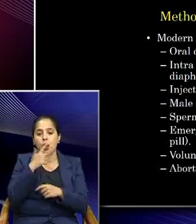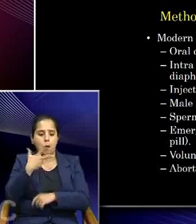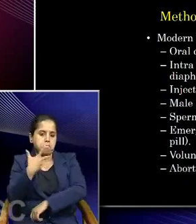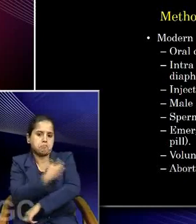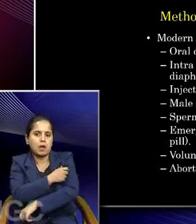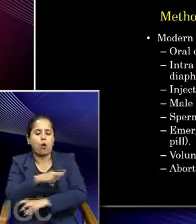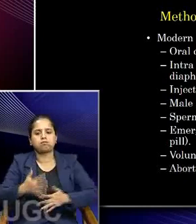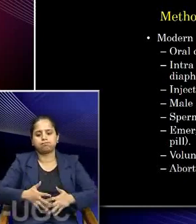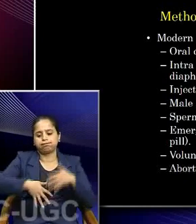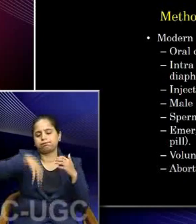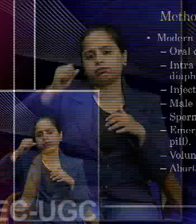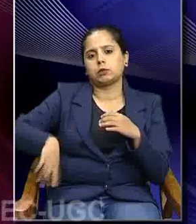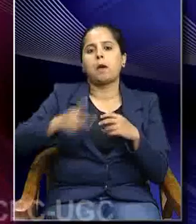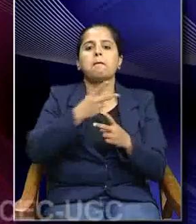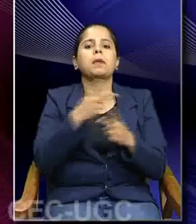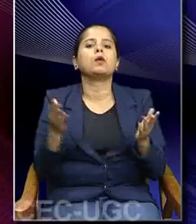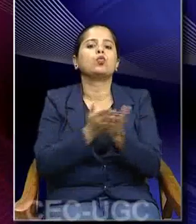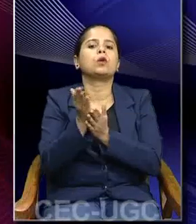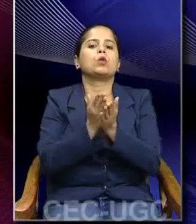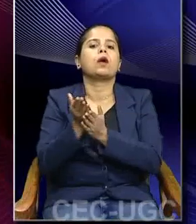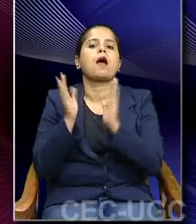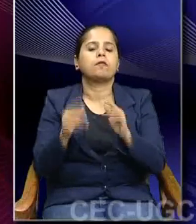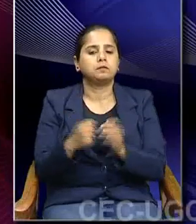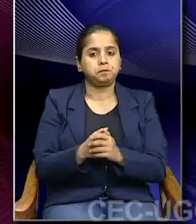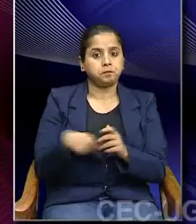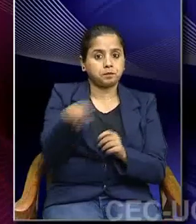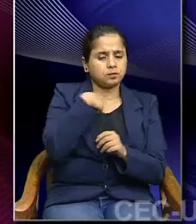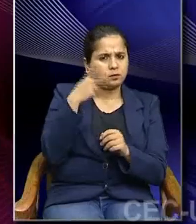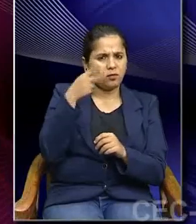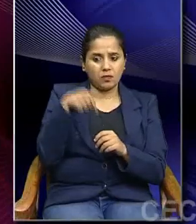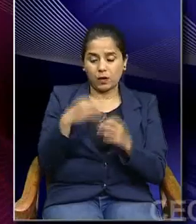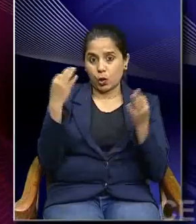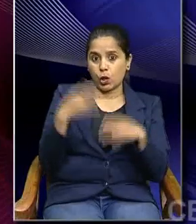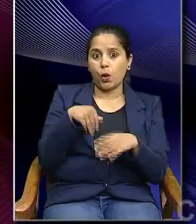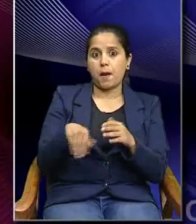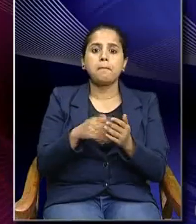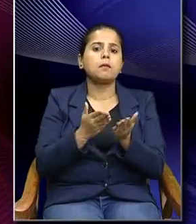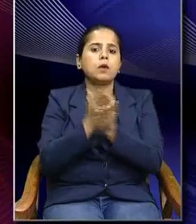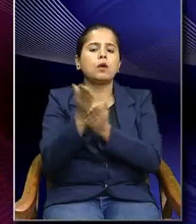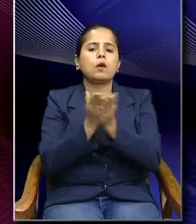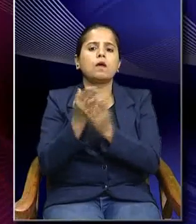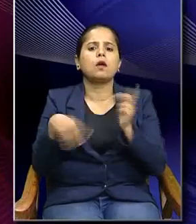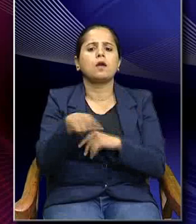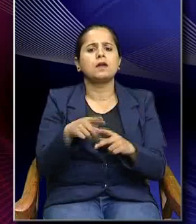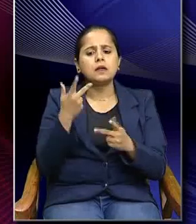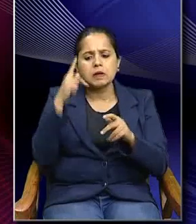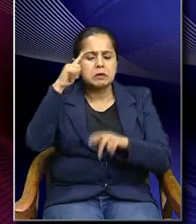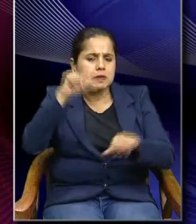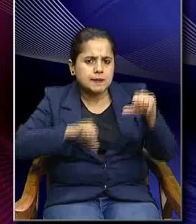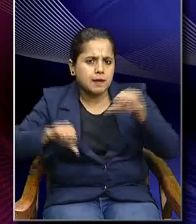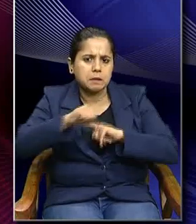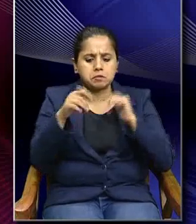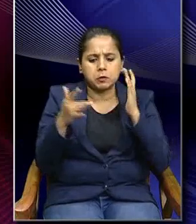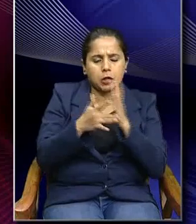and abortion. So, if we look into the modern method, which is more relying on science and